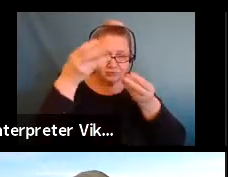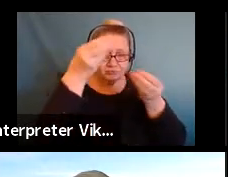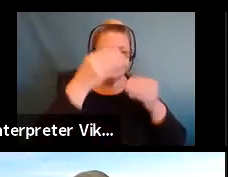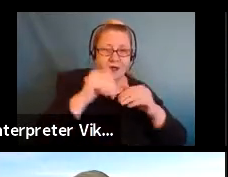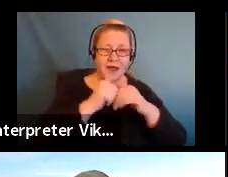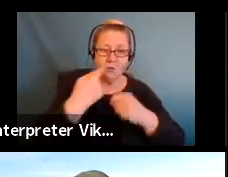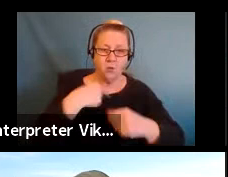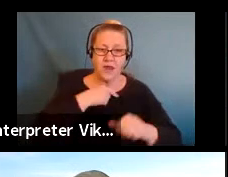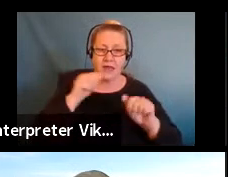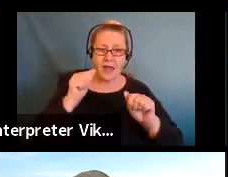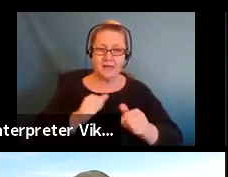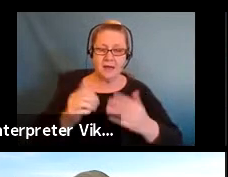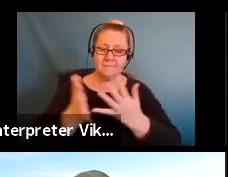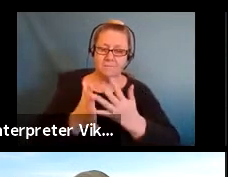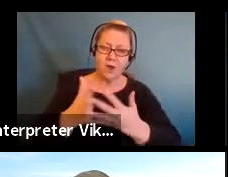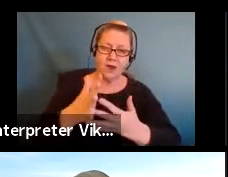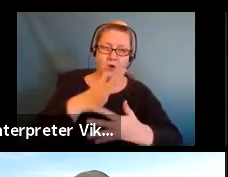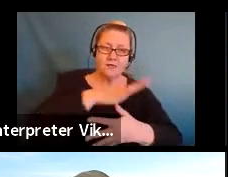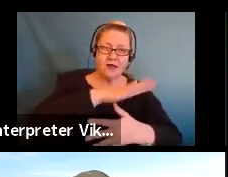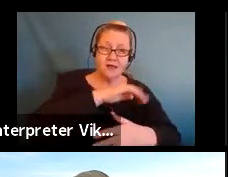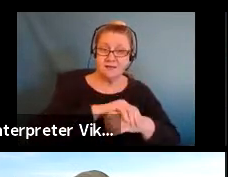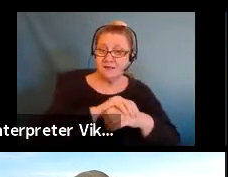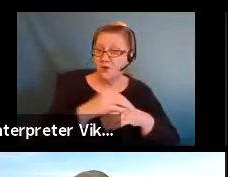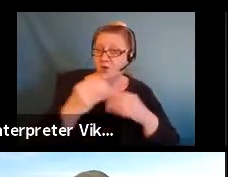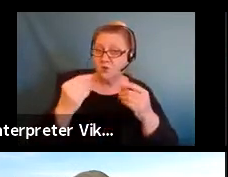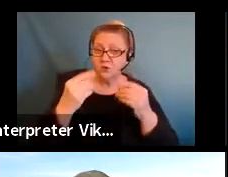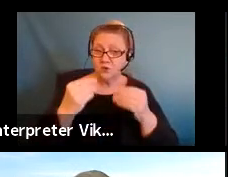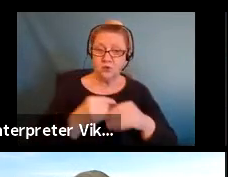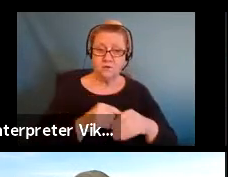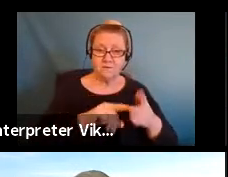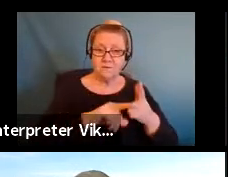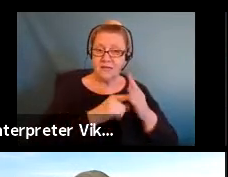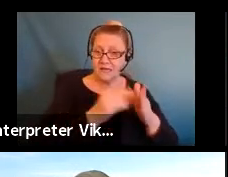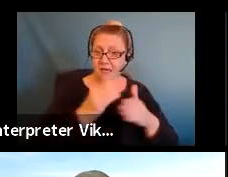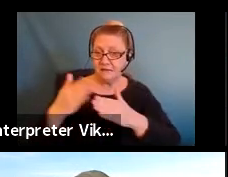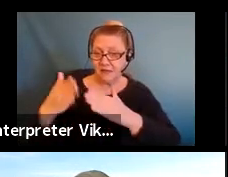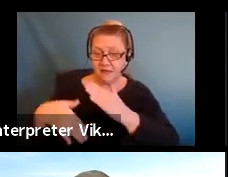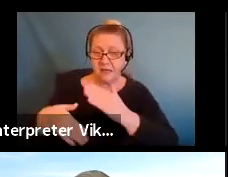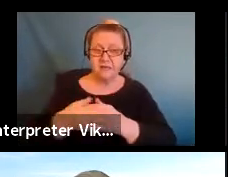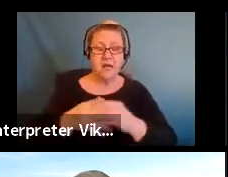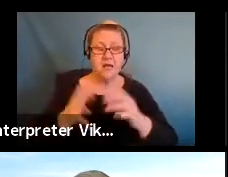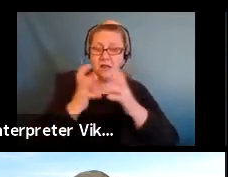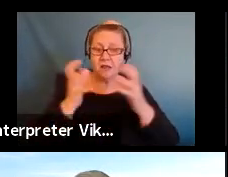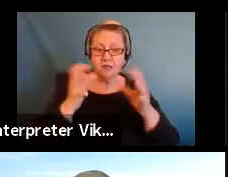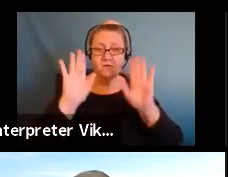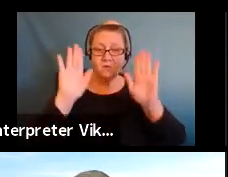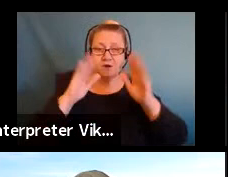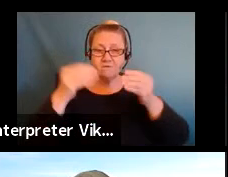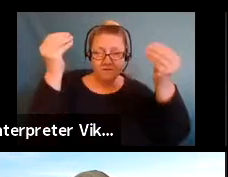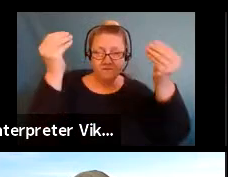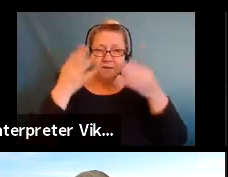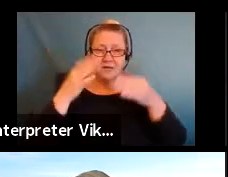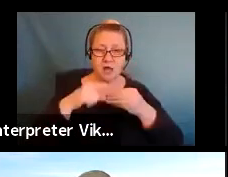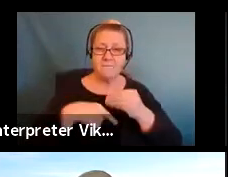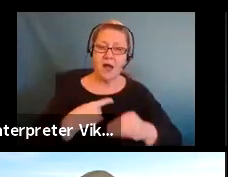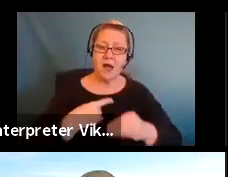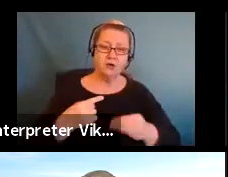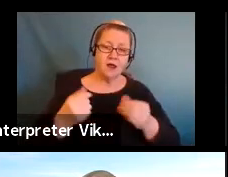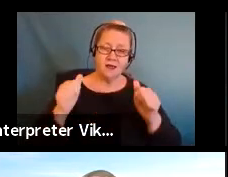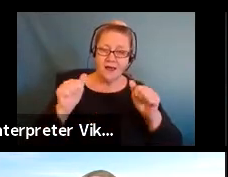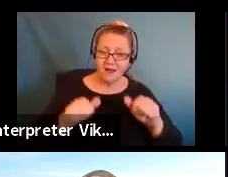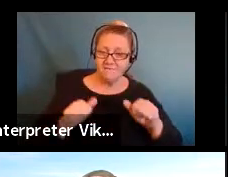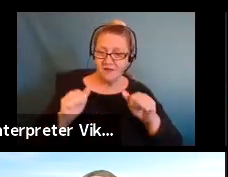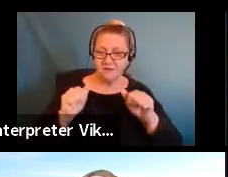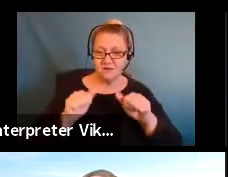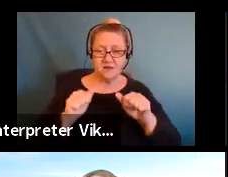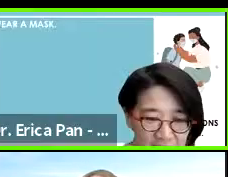this resource that will be scarce in the beginning, but lots of great news about efficacy and vaccines on the horizon. So as